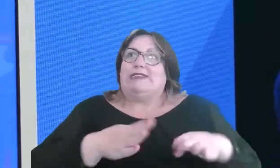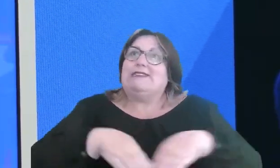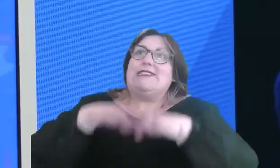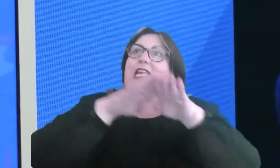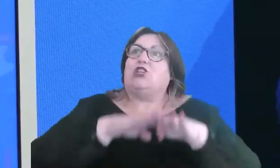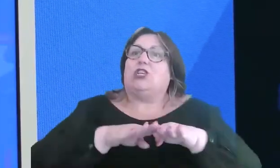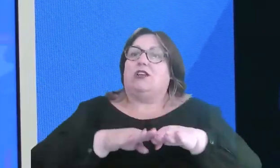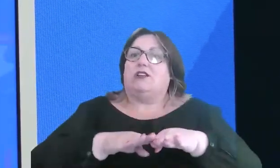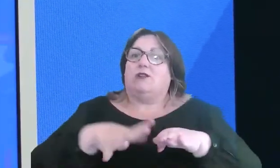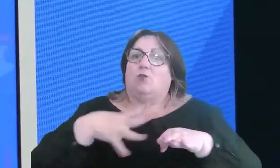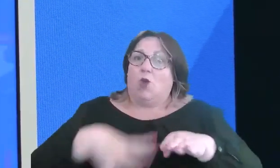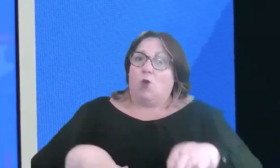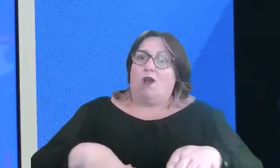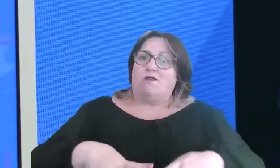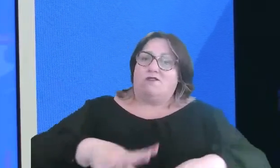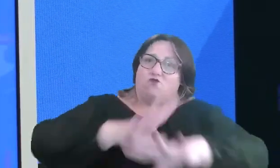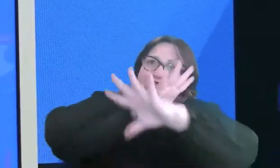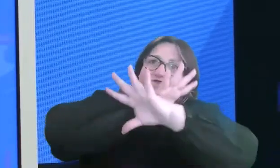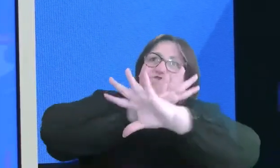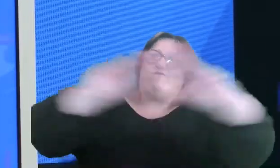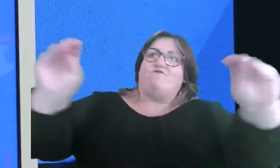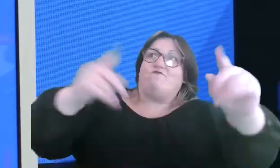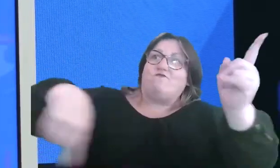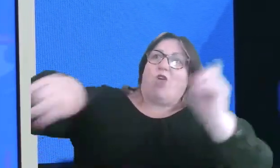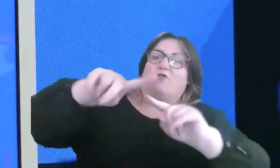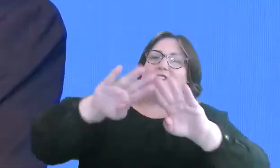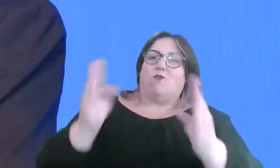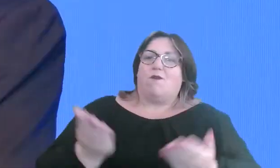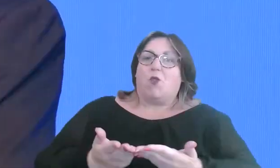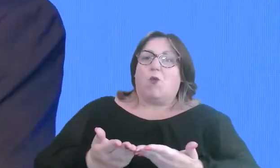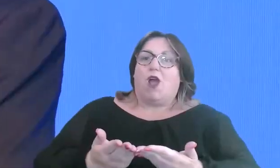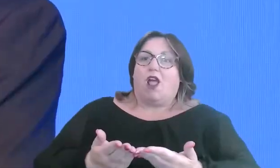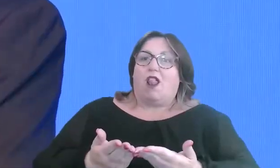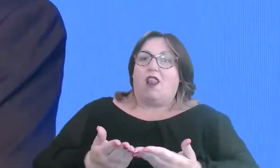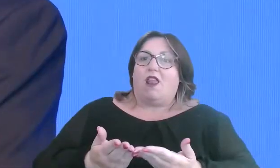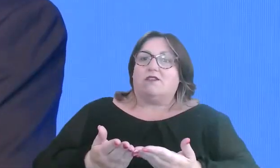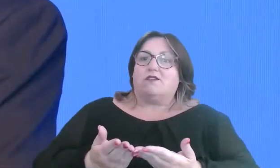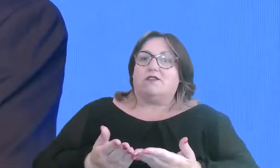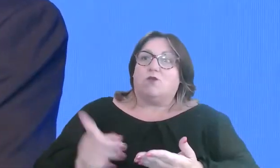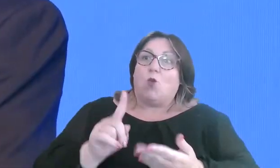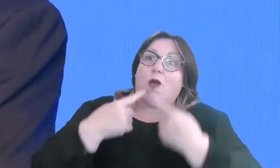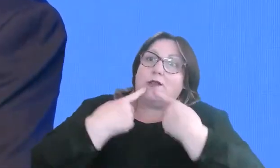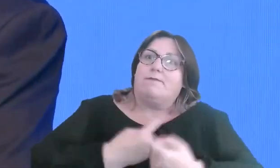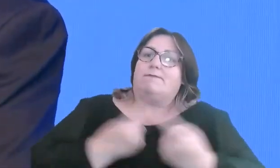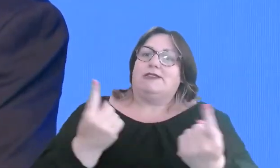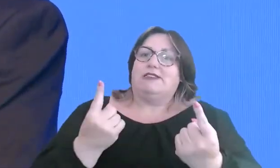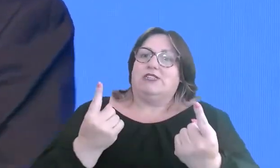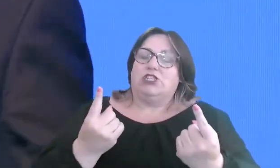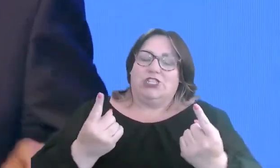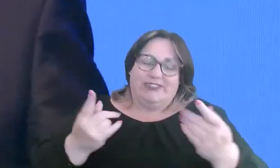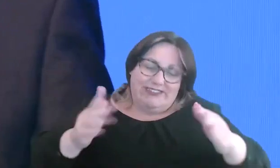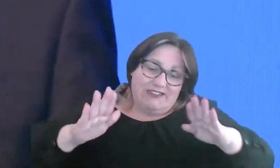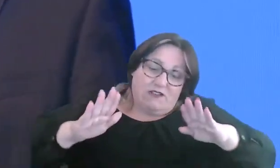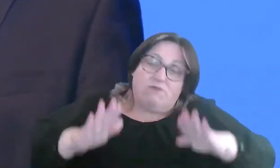rest of the world? And the signal I want to send is this: a Britain that once again, after years